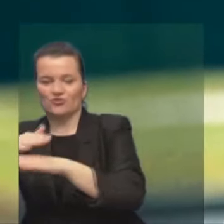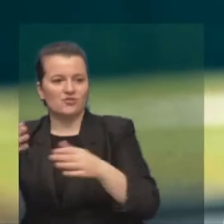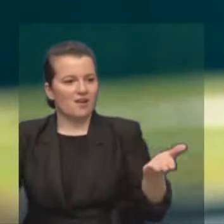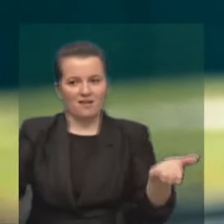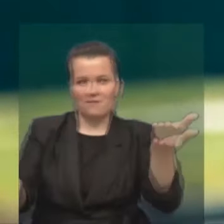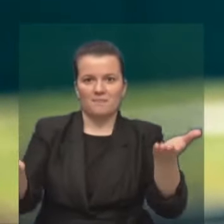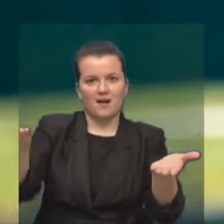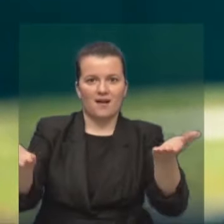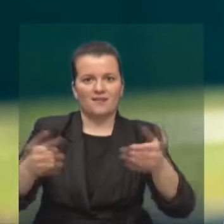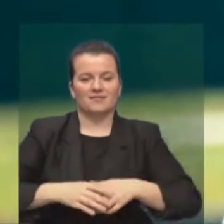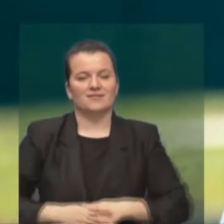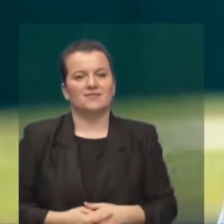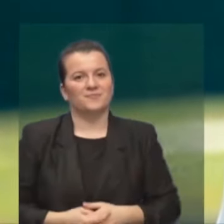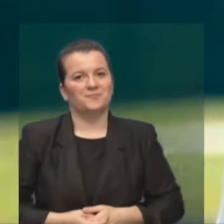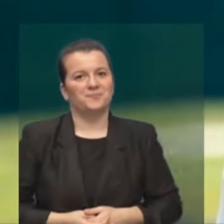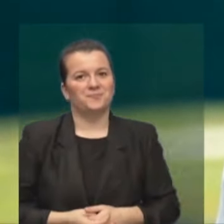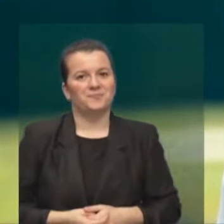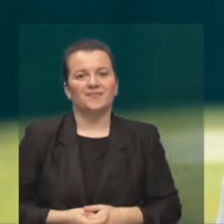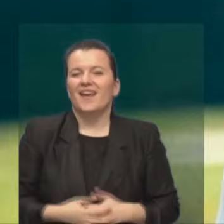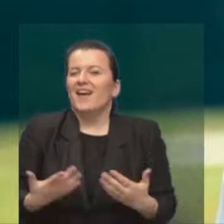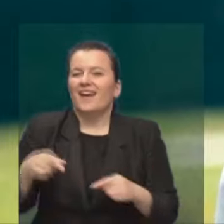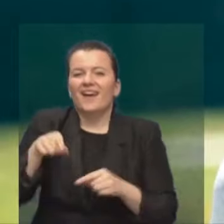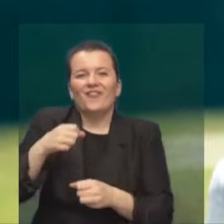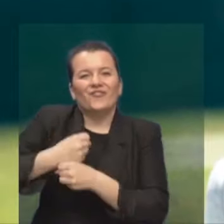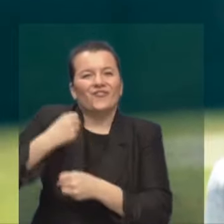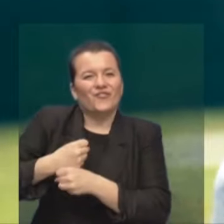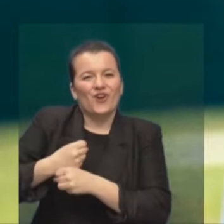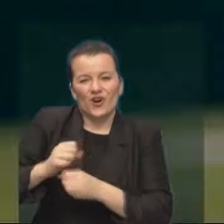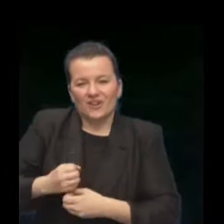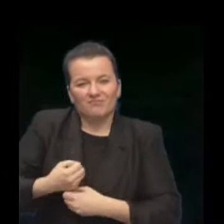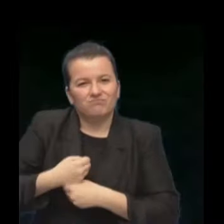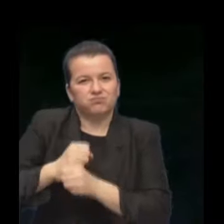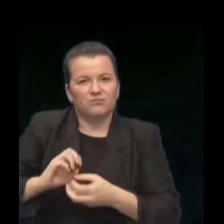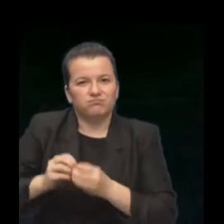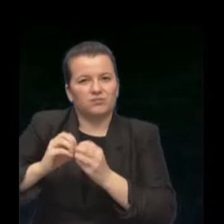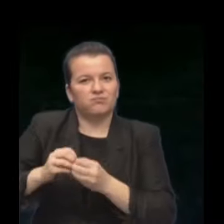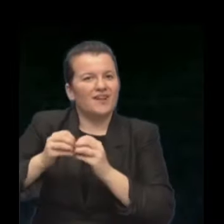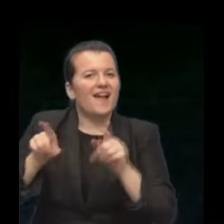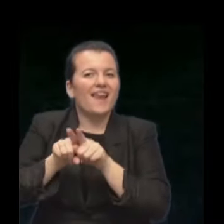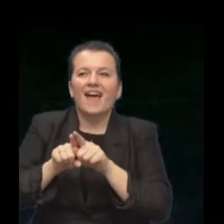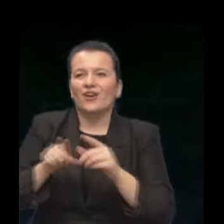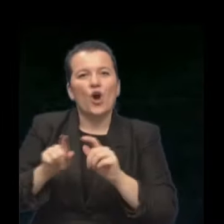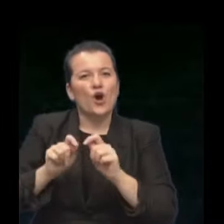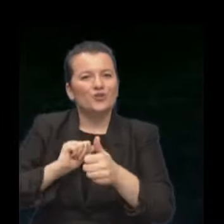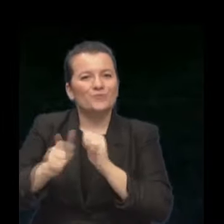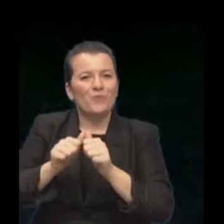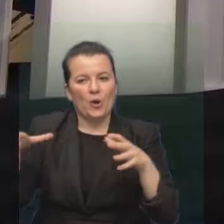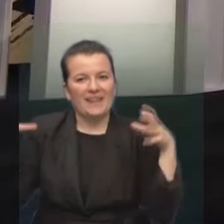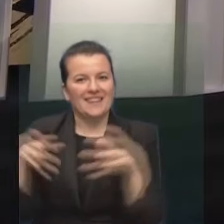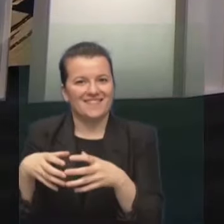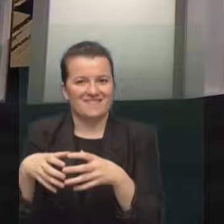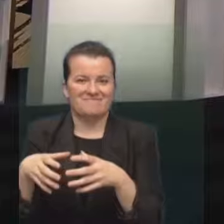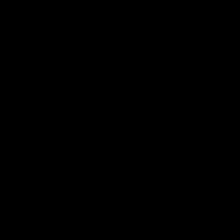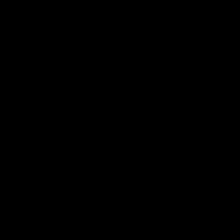this is like team sports, and it's the same on the board of directors. Each and every one of us has a role to play.